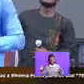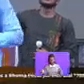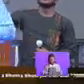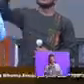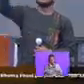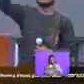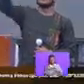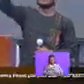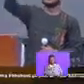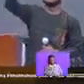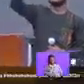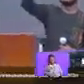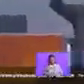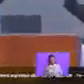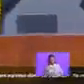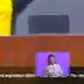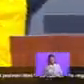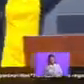to